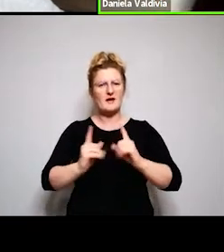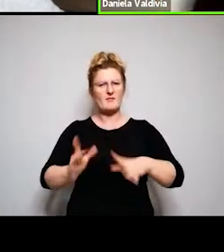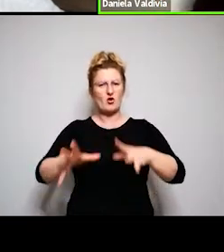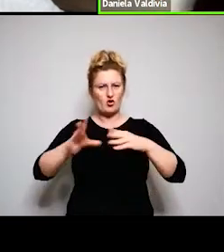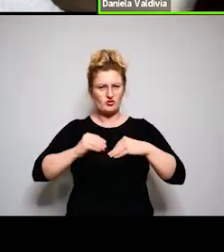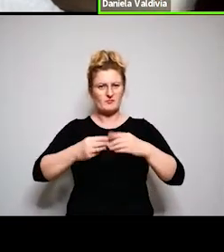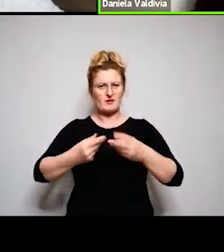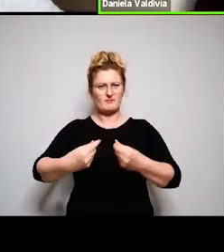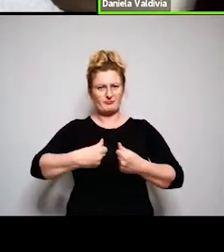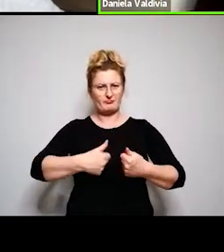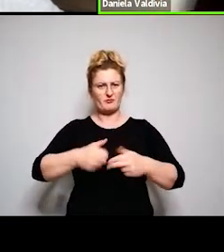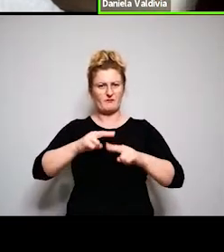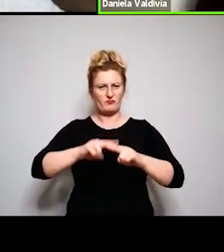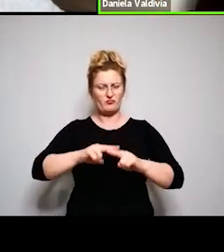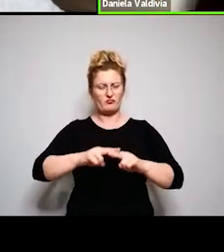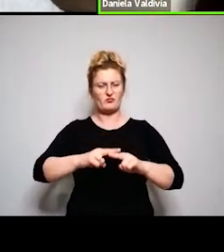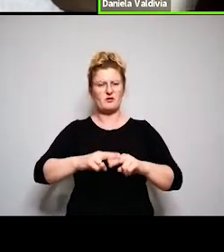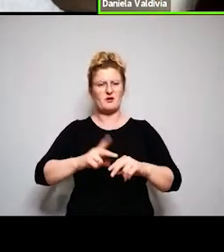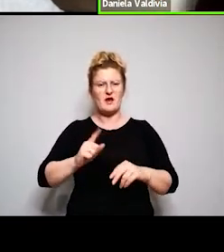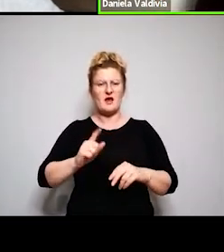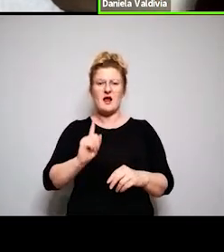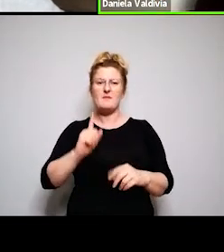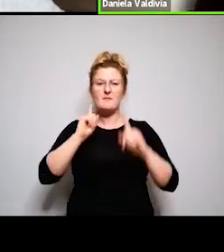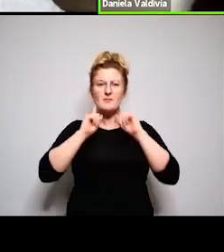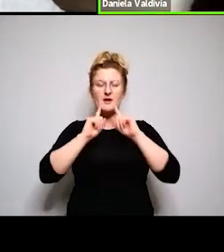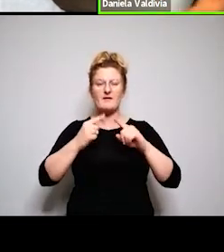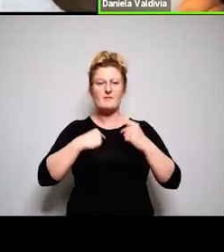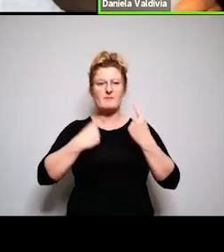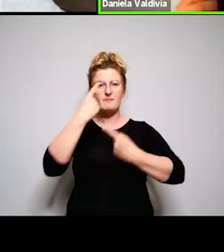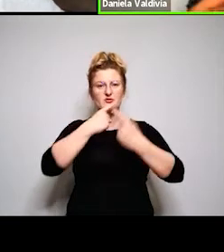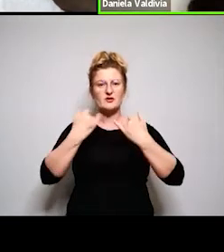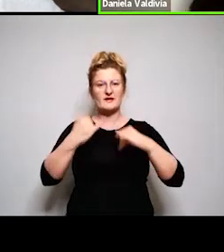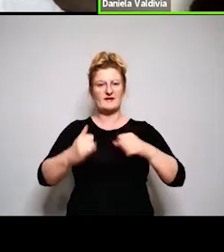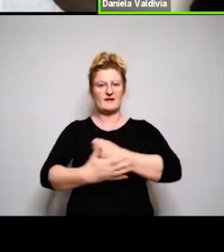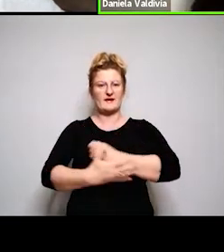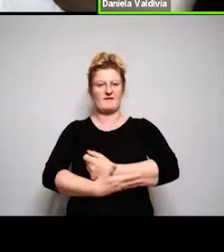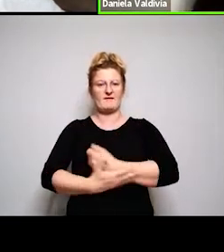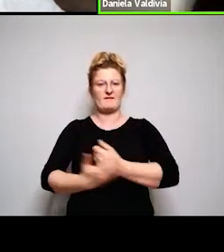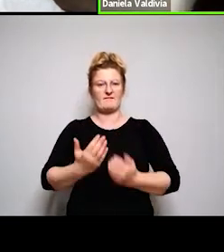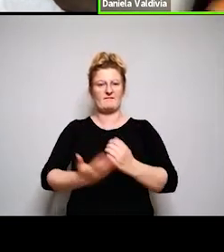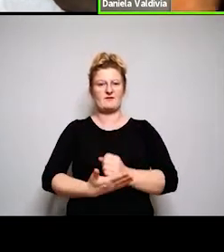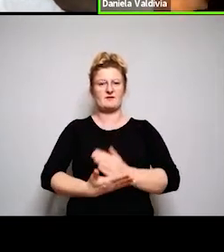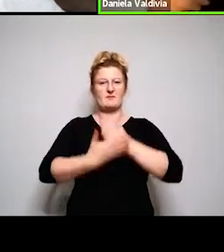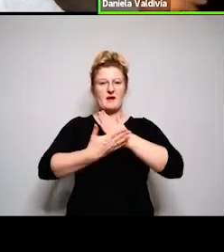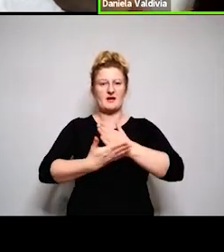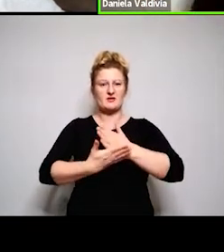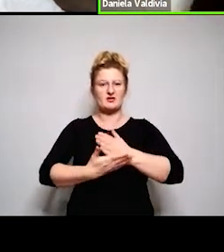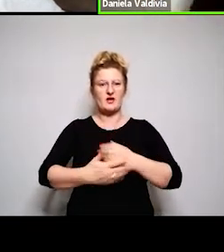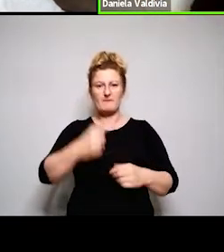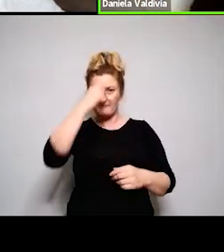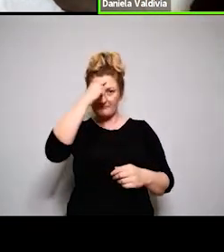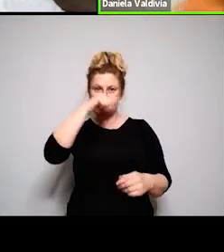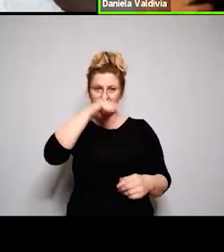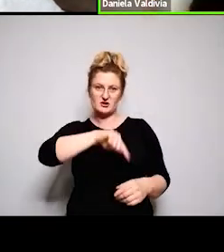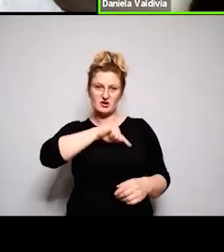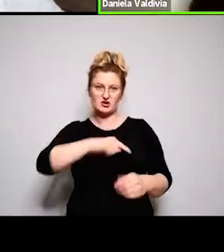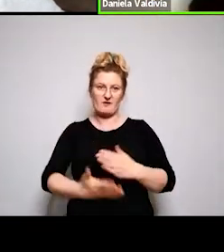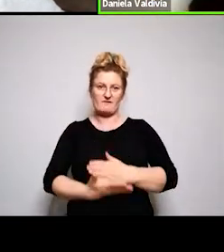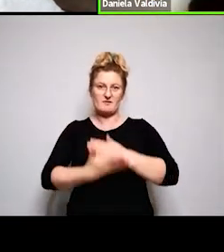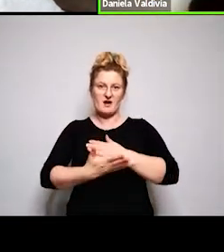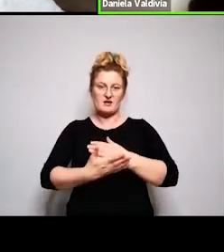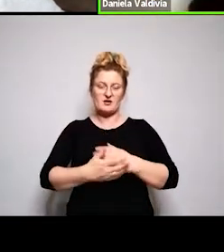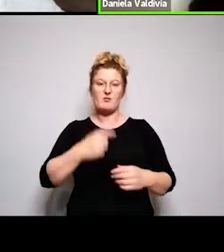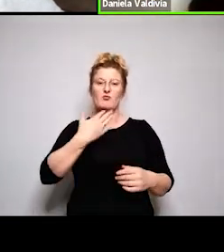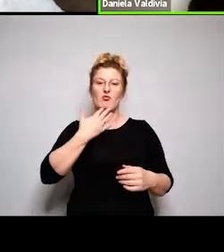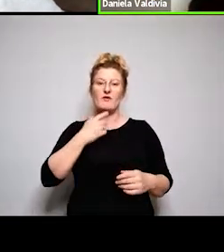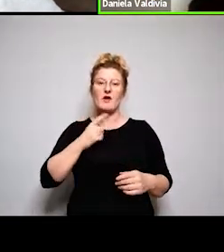you're doing great and we want to work with you and you guys are having a great impact, so we are supporting